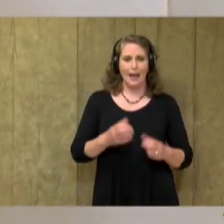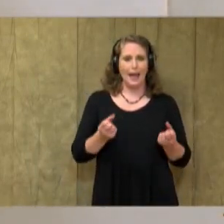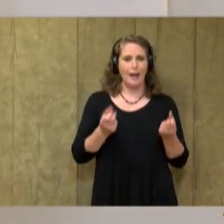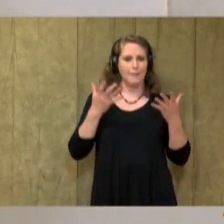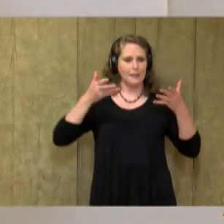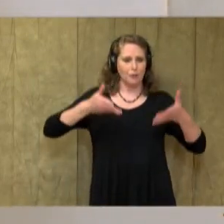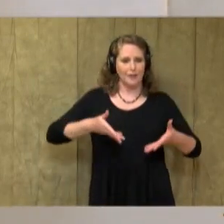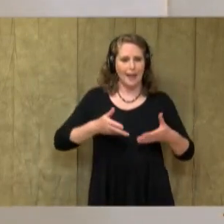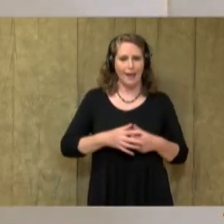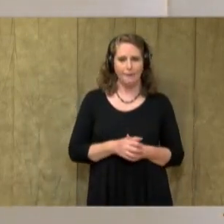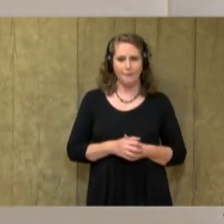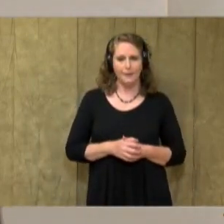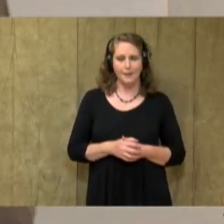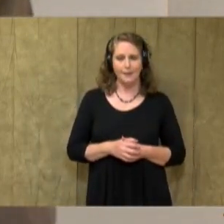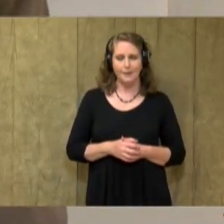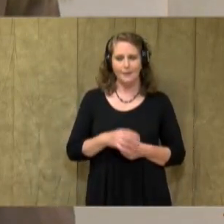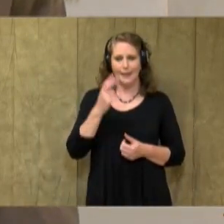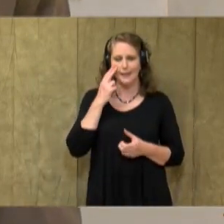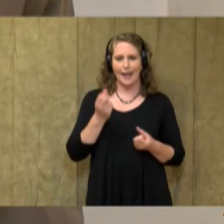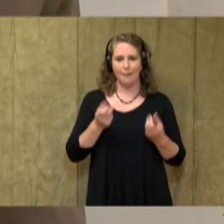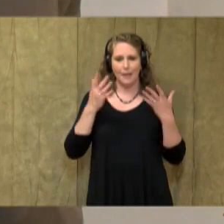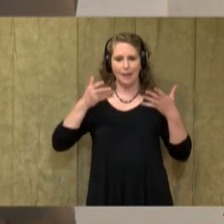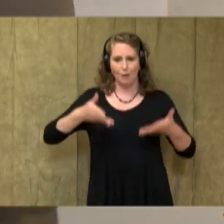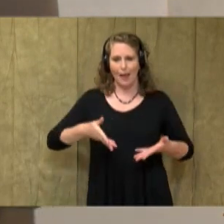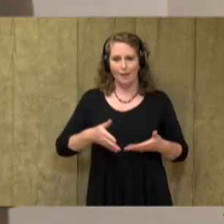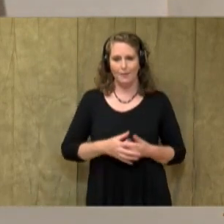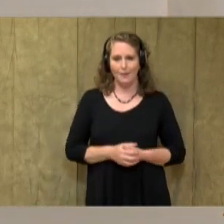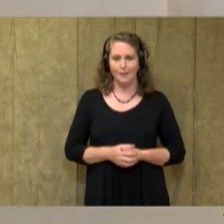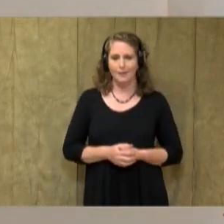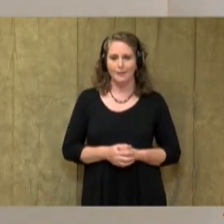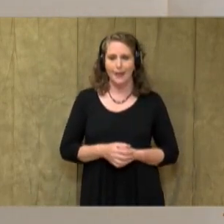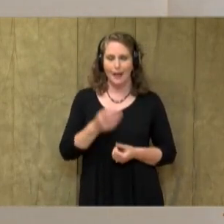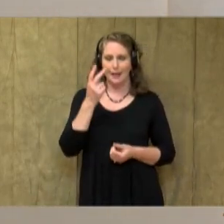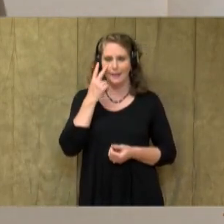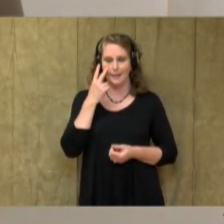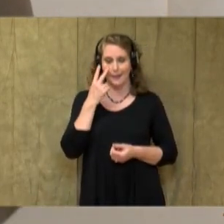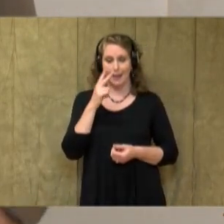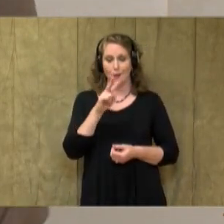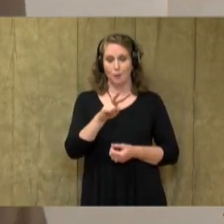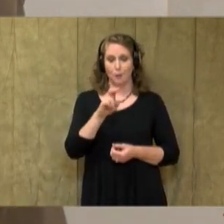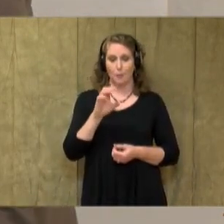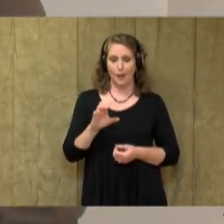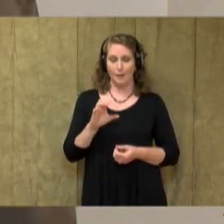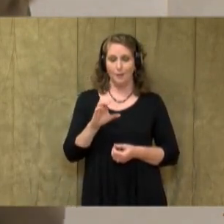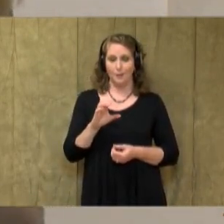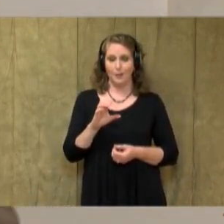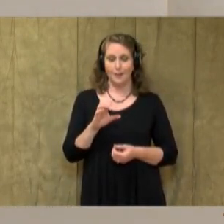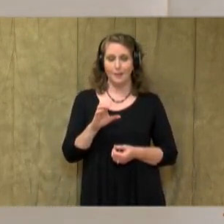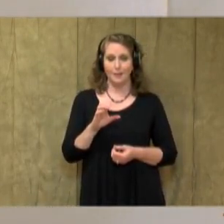left with? Let's see how many we have left. So I see 2 hundredths,